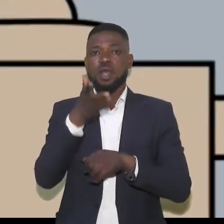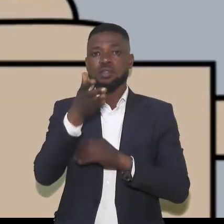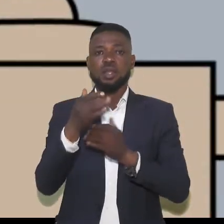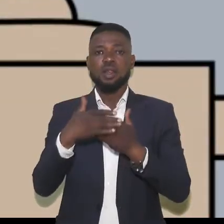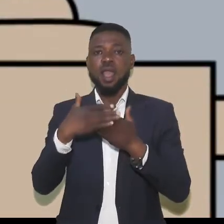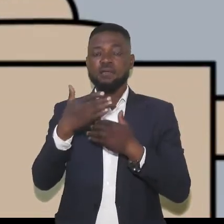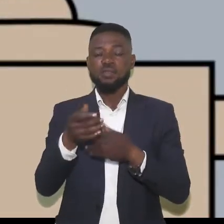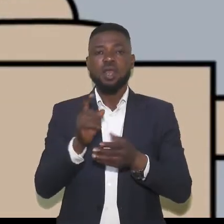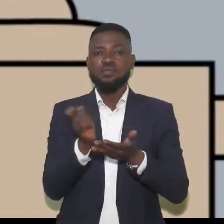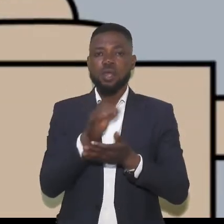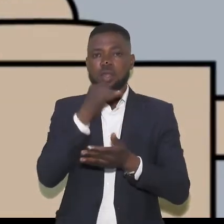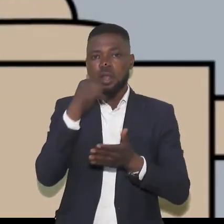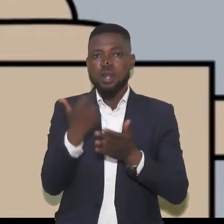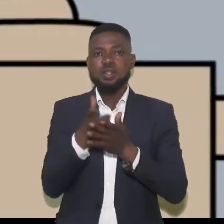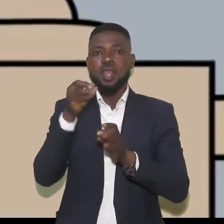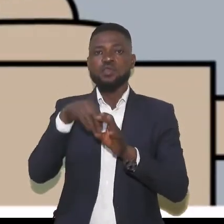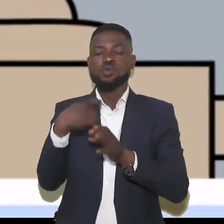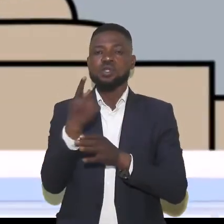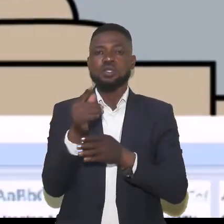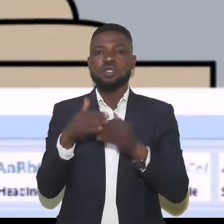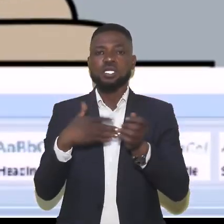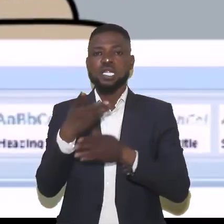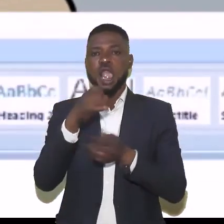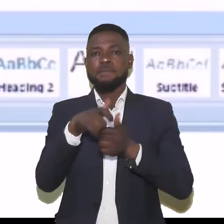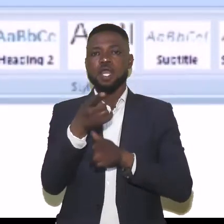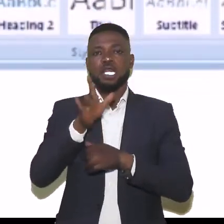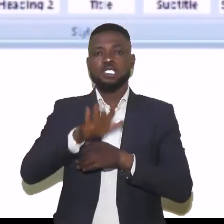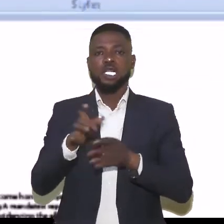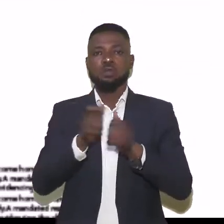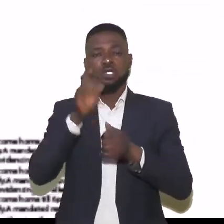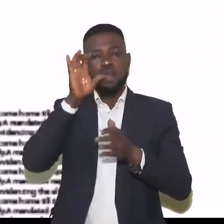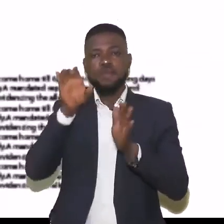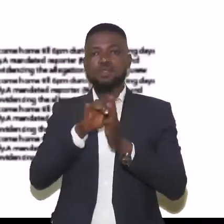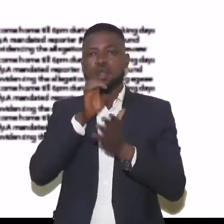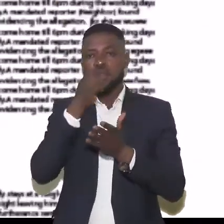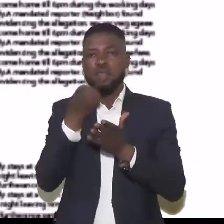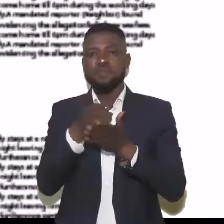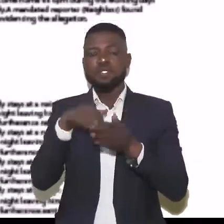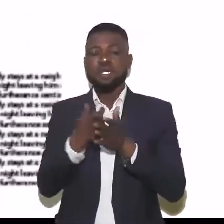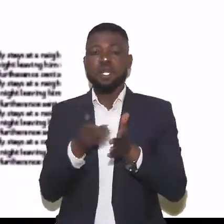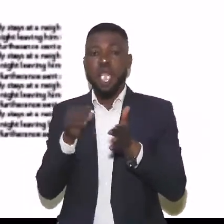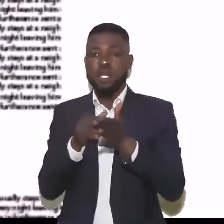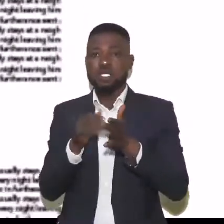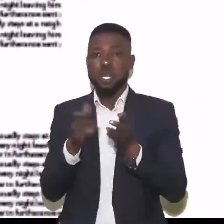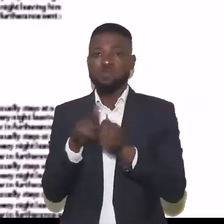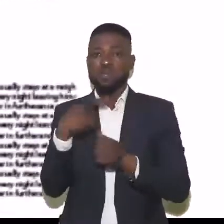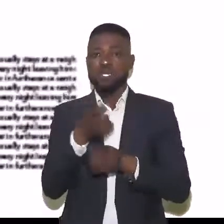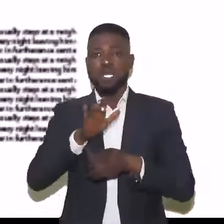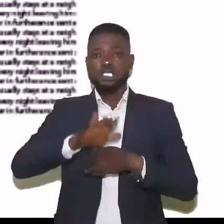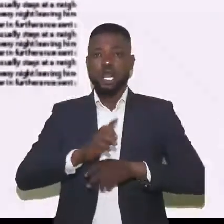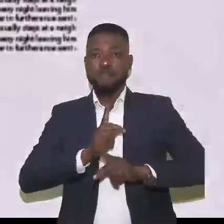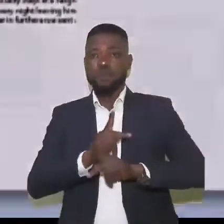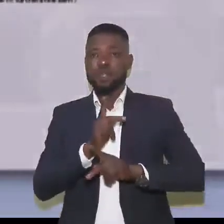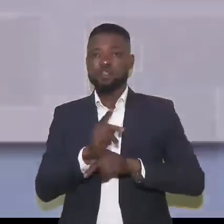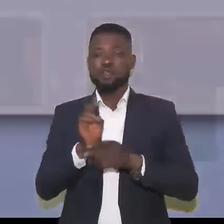Caseworker thereafter writes a letter about the case, including the details about the child with pictures evidencing the allegation to the